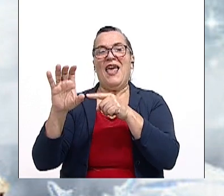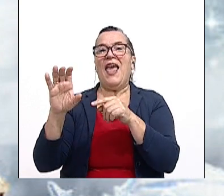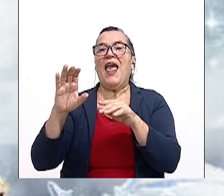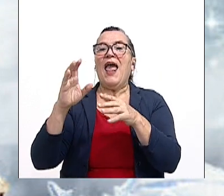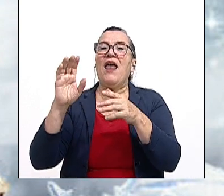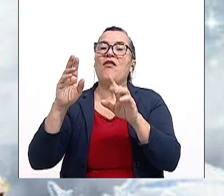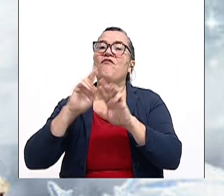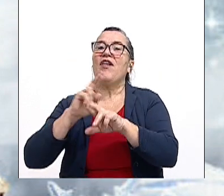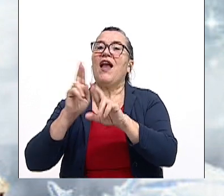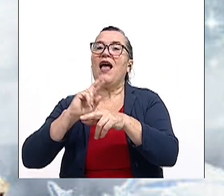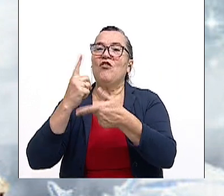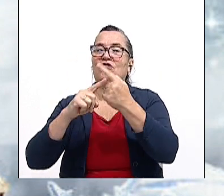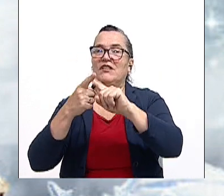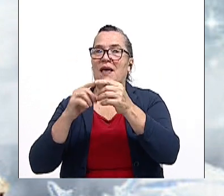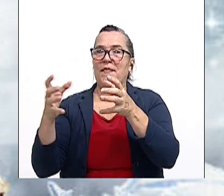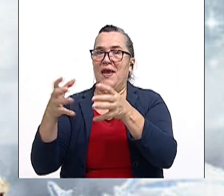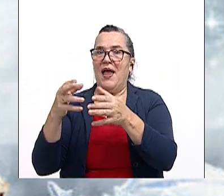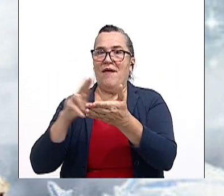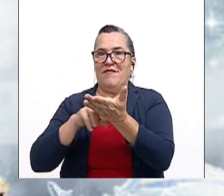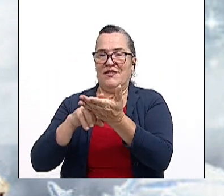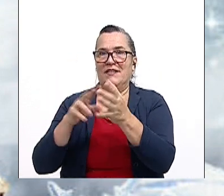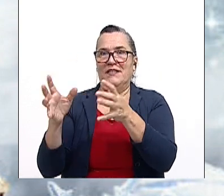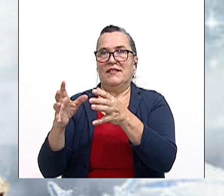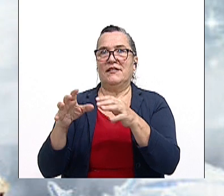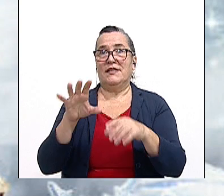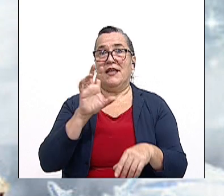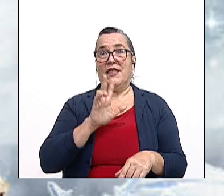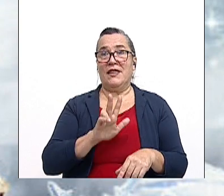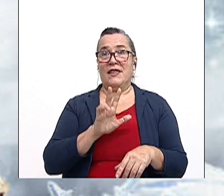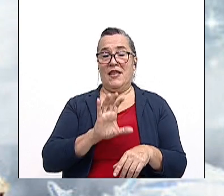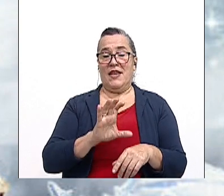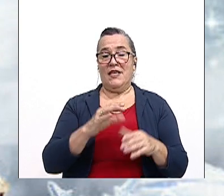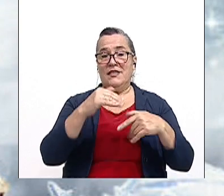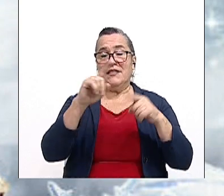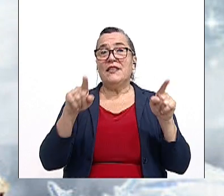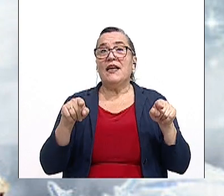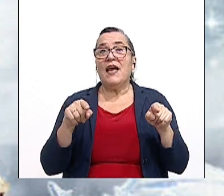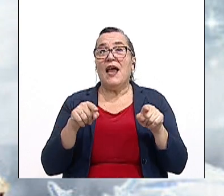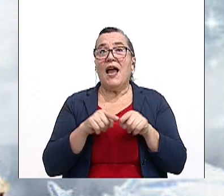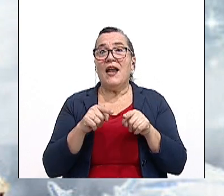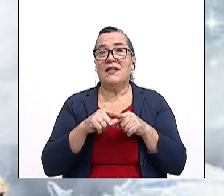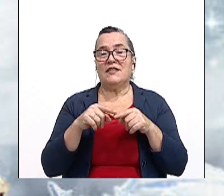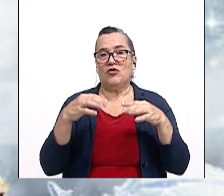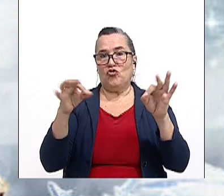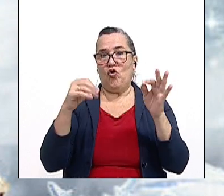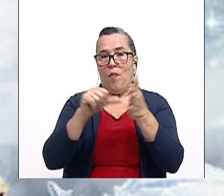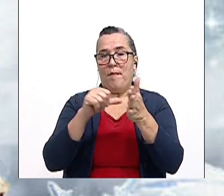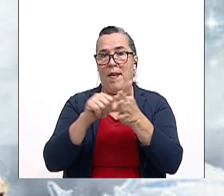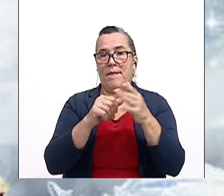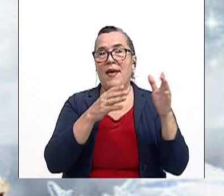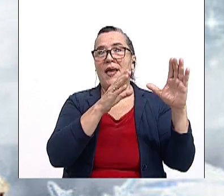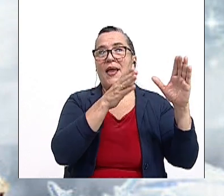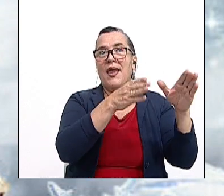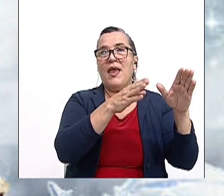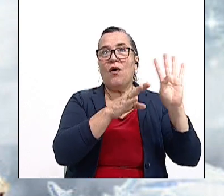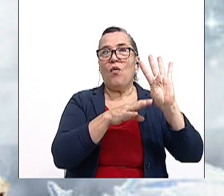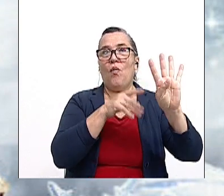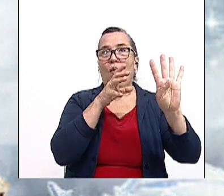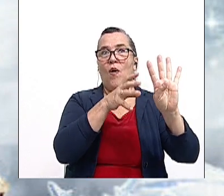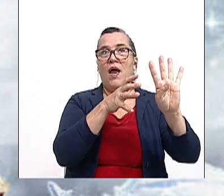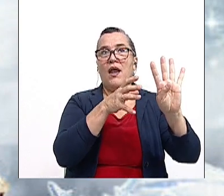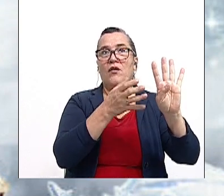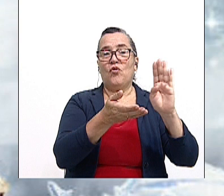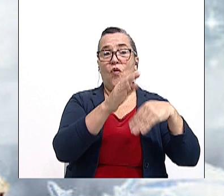Number 3, cards with seed paper. And number 4,